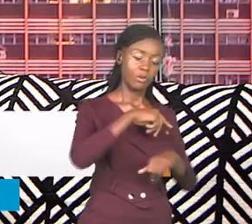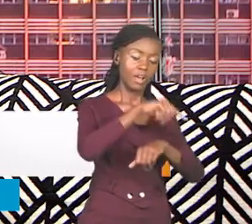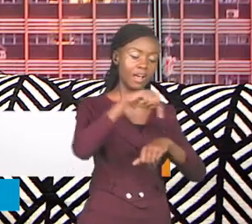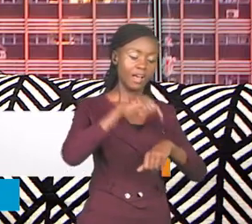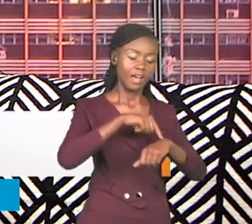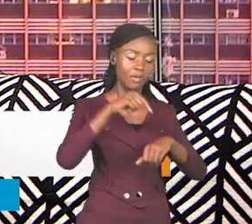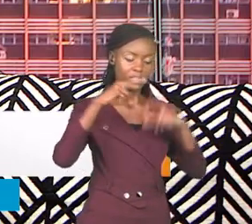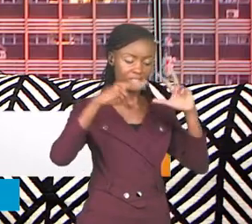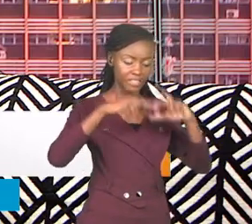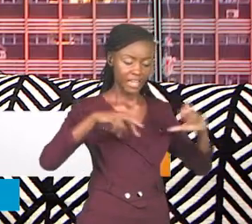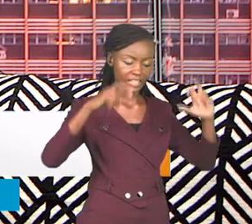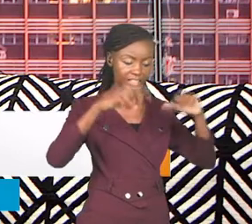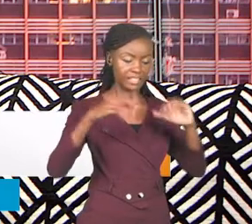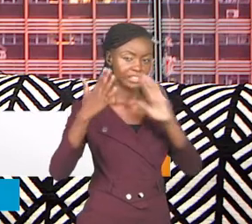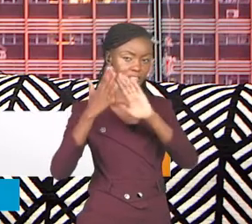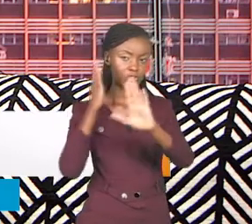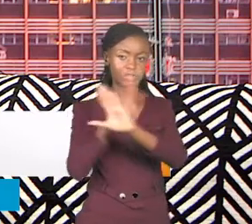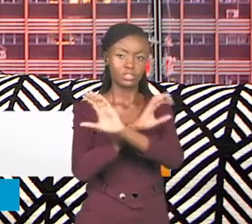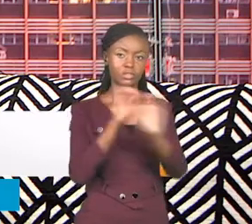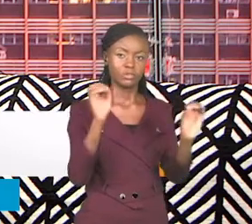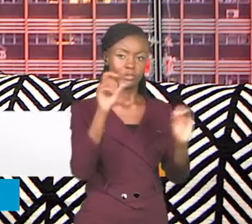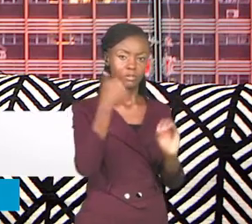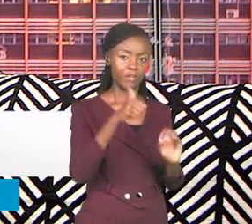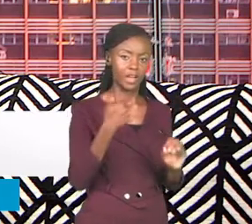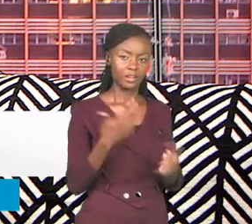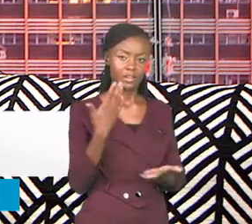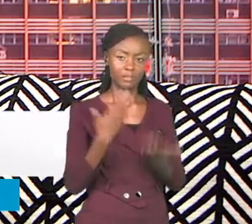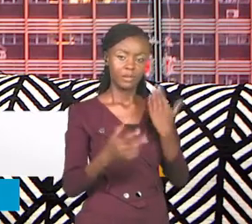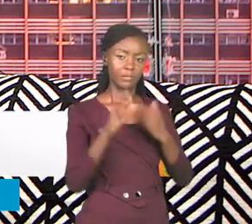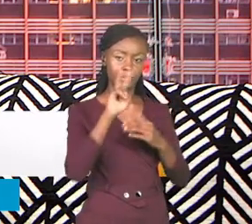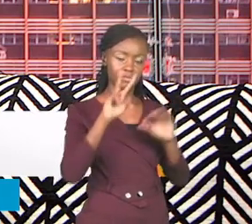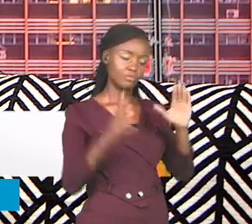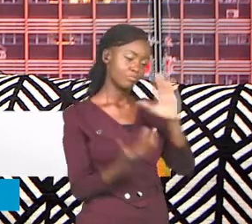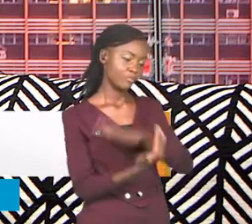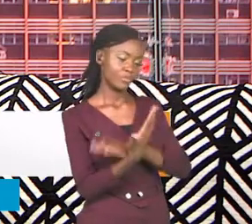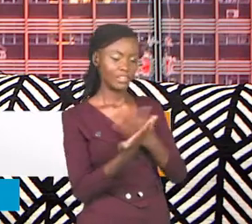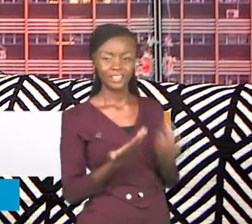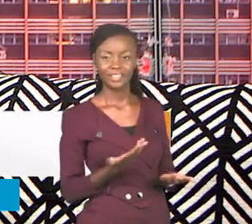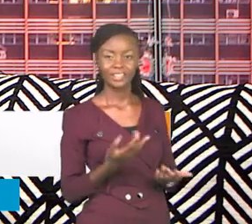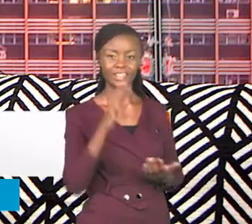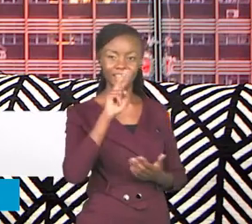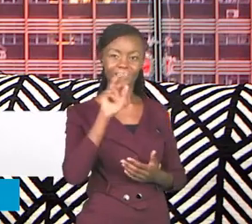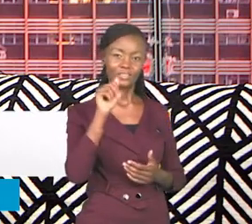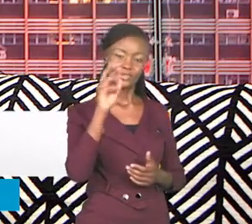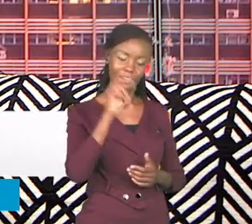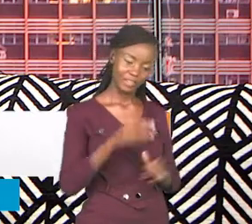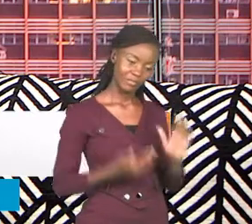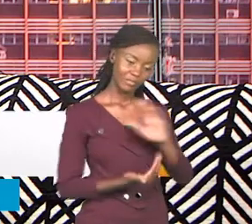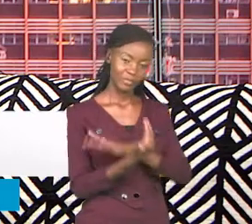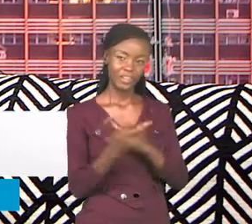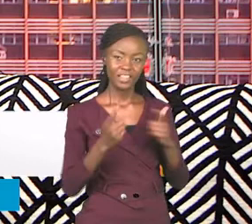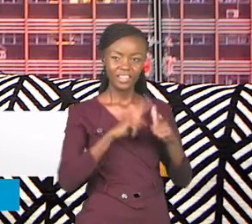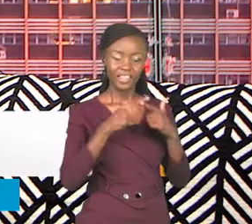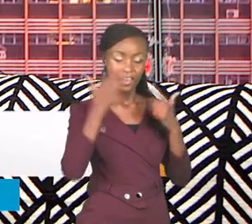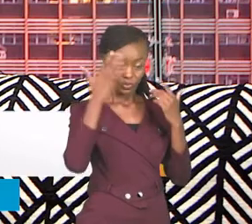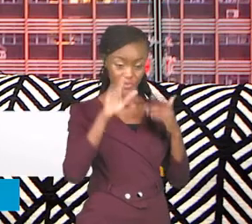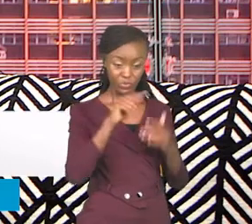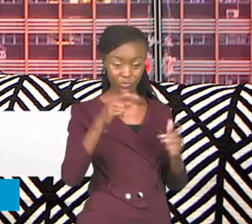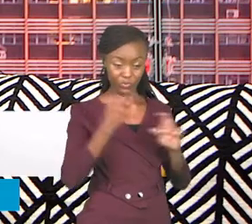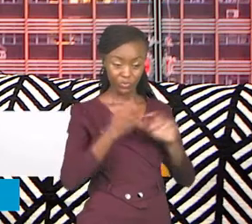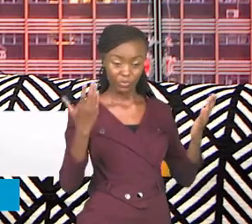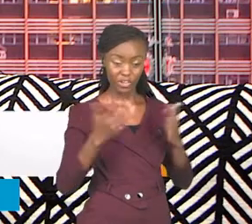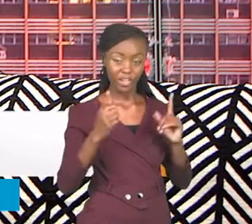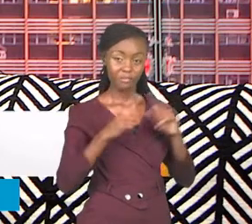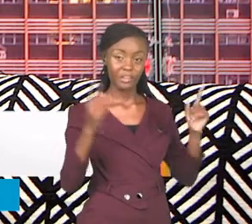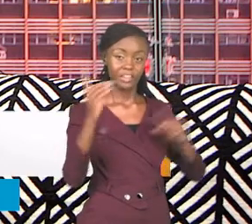of security. Mm-hmm. You know, you're crossing there at 2 a.m. I don't know where you're coming from and where mm-hmm. you are going. Okay. But in the